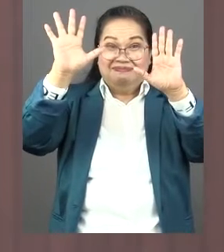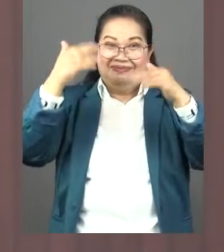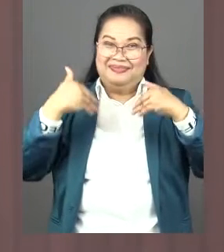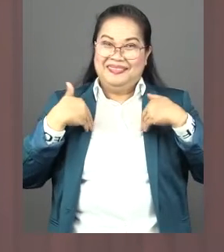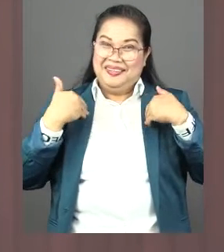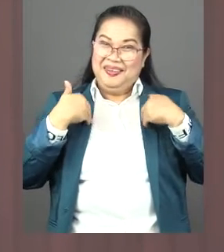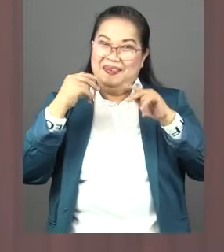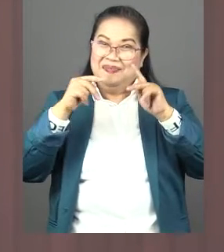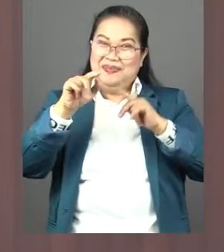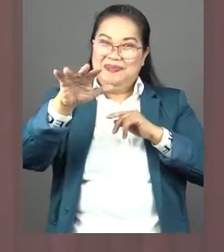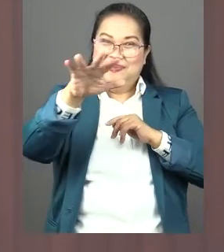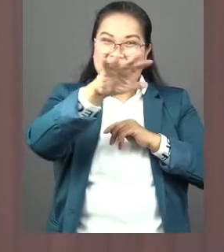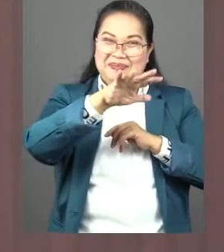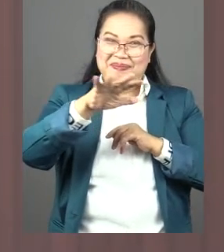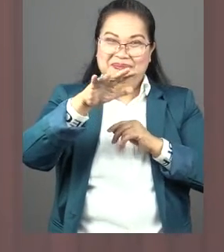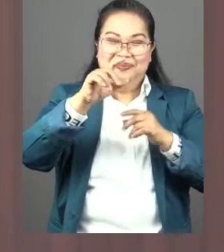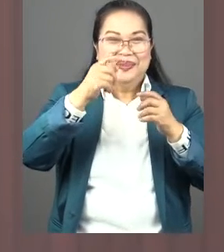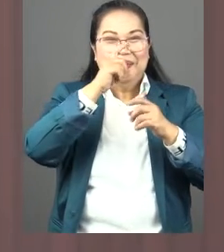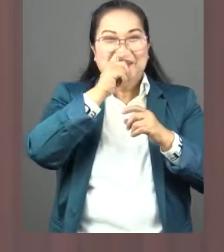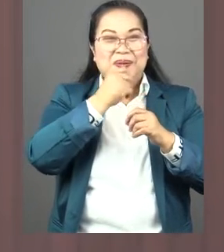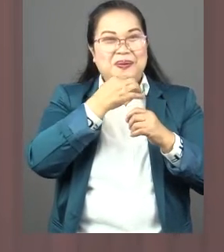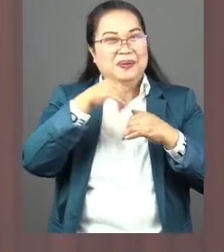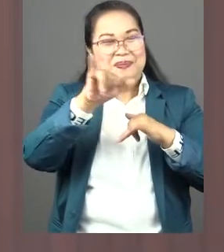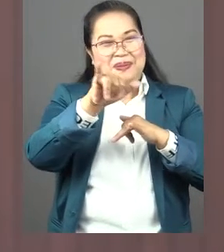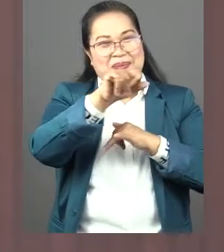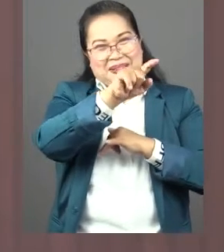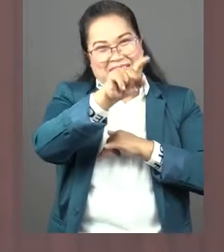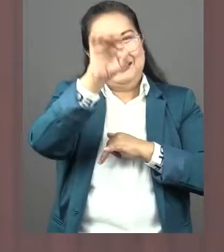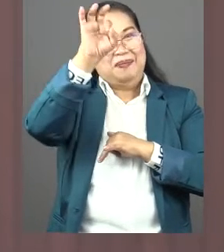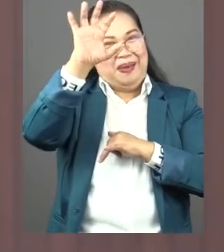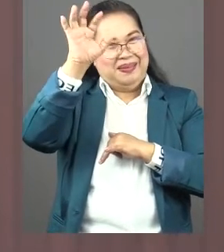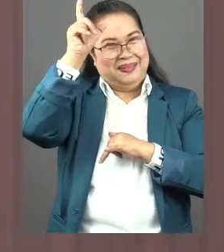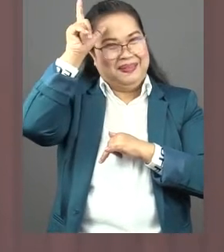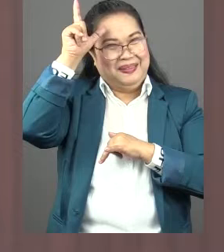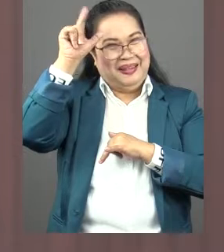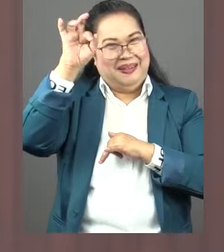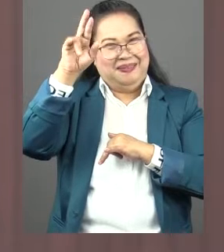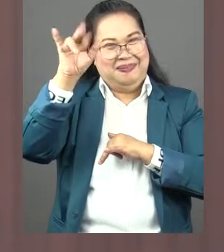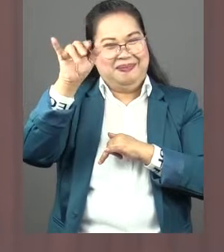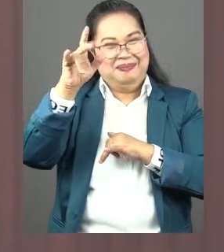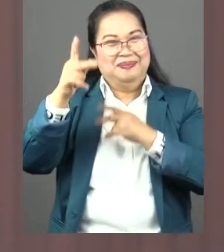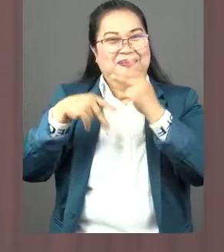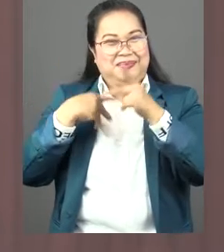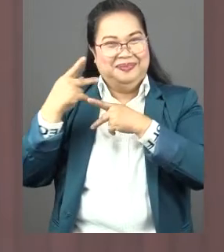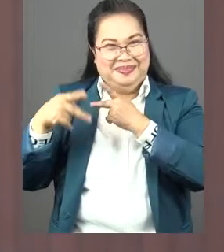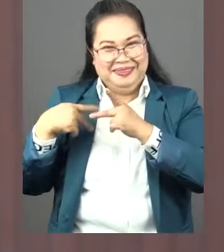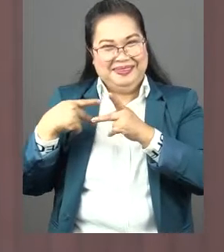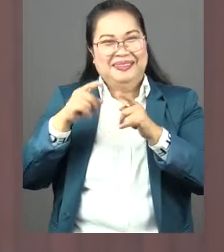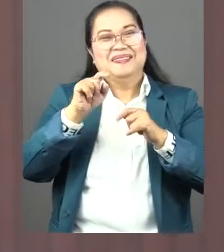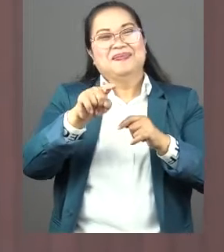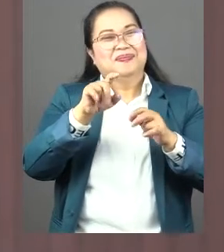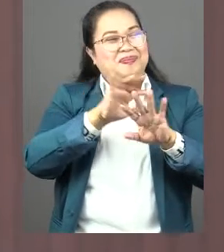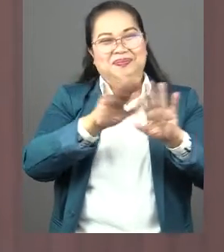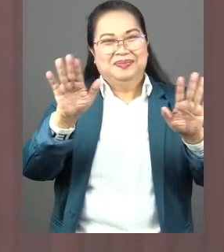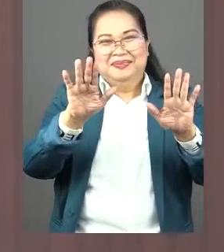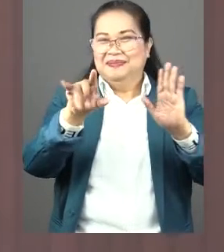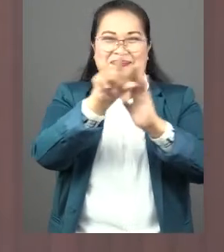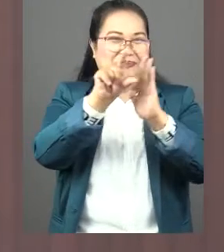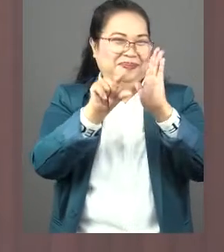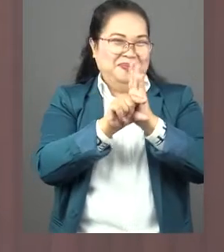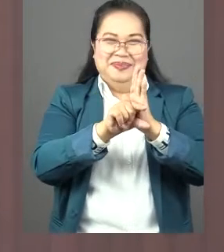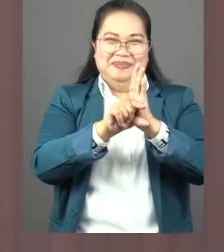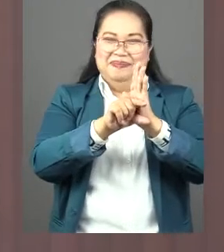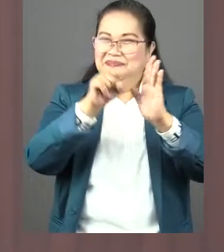people, our young adults, and our old people like me. Let's be kind to each other on this. Let's not be